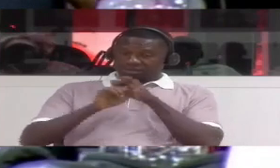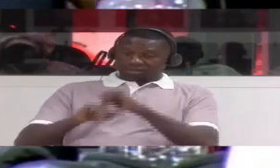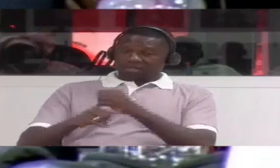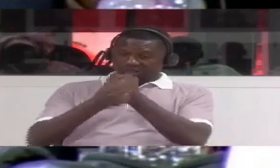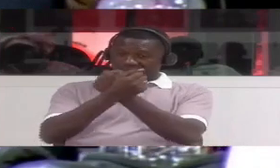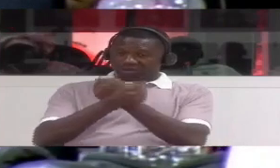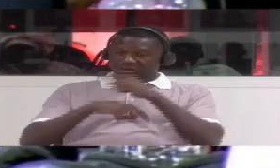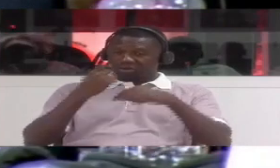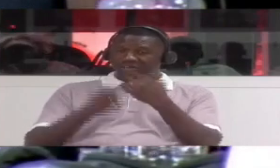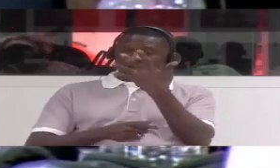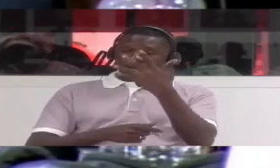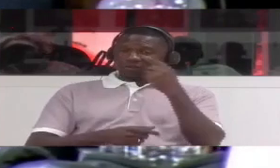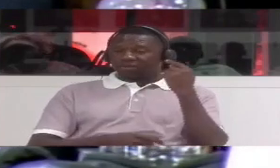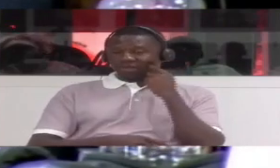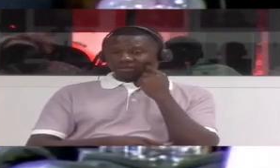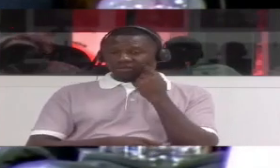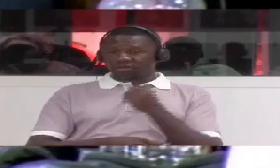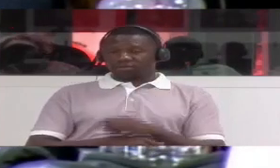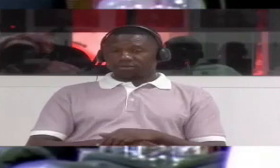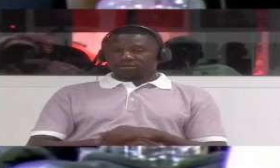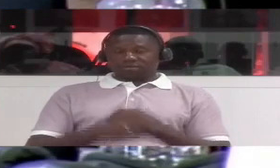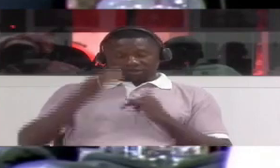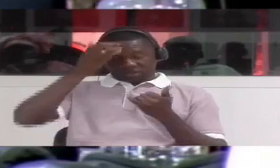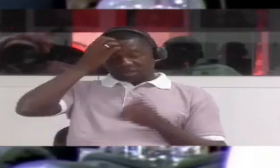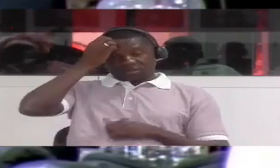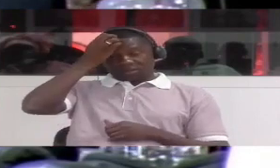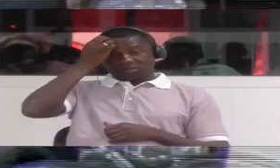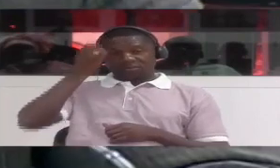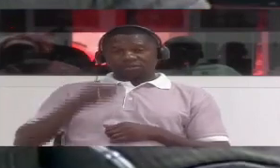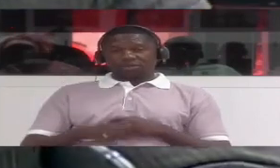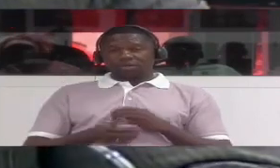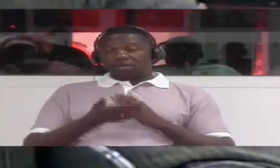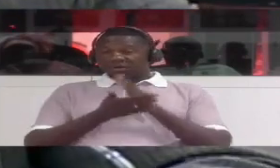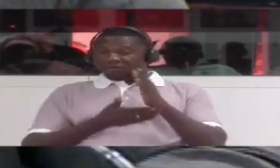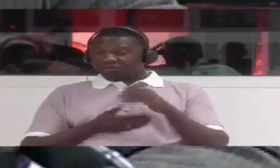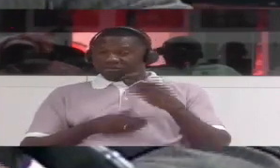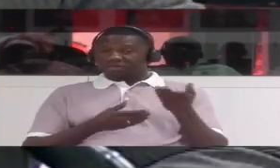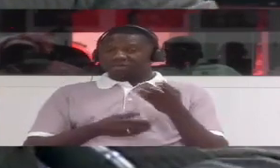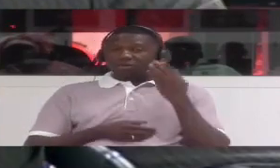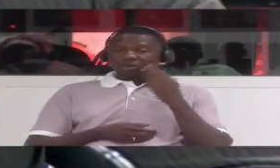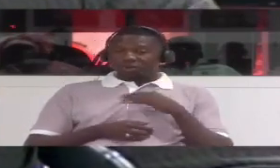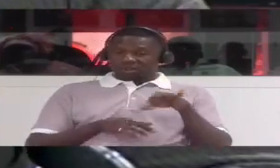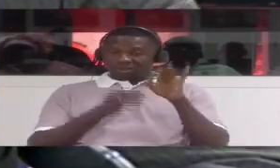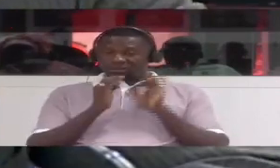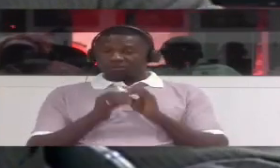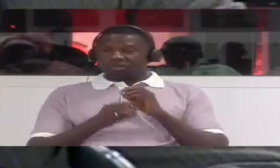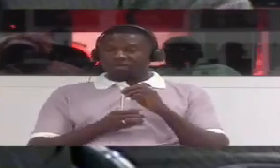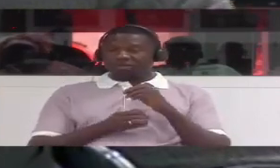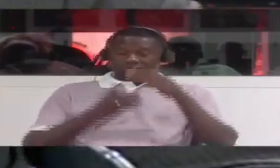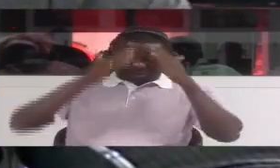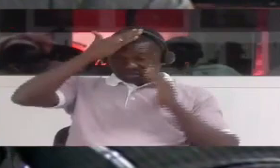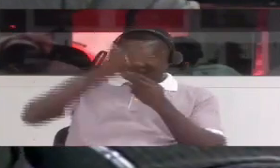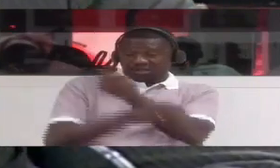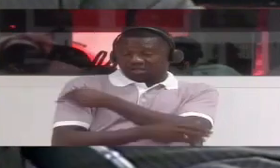that time, were you taken out of detention, apart from the instance when you were taken to the military yes. clinic? Yes, I was